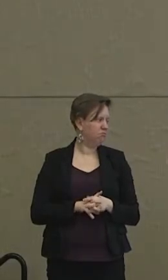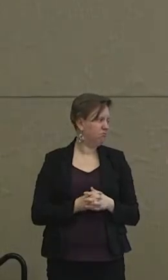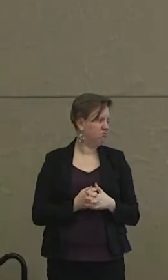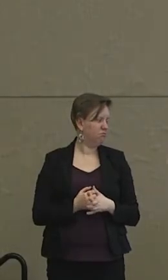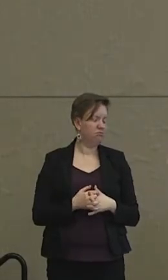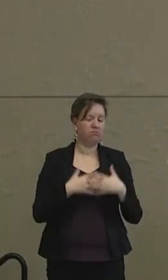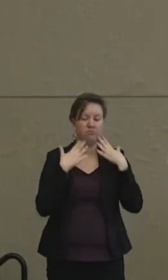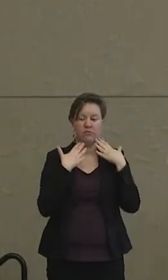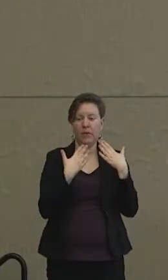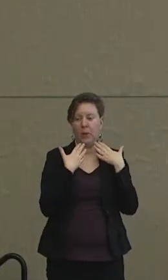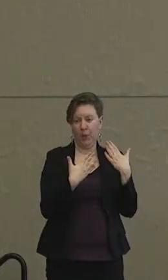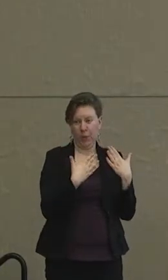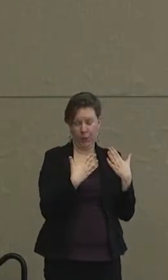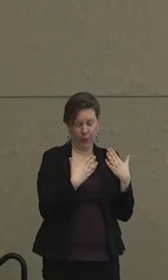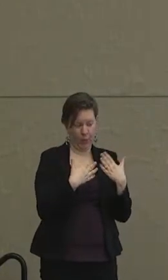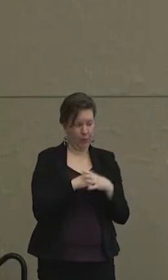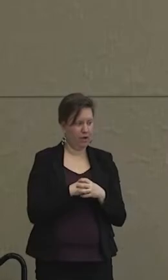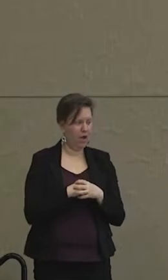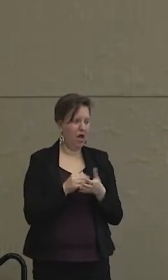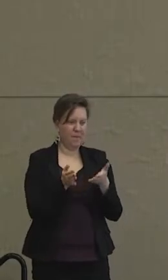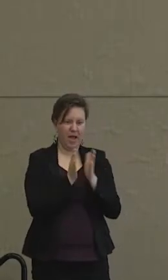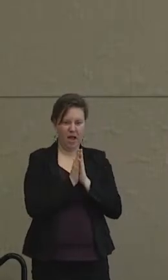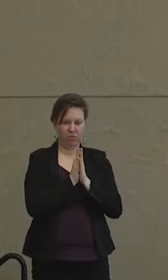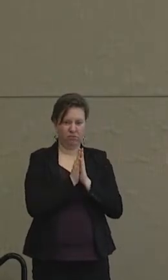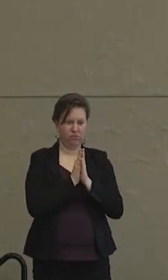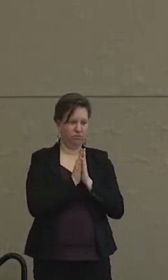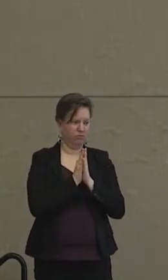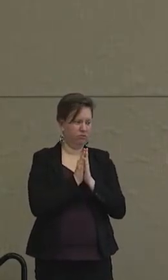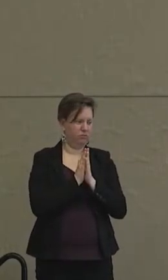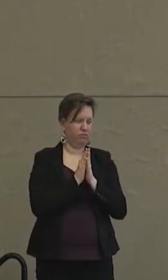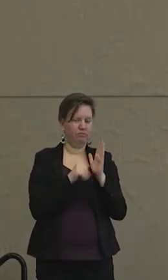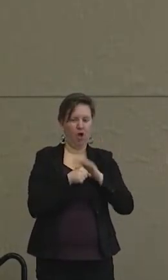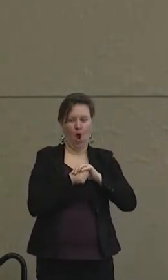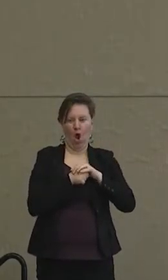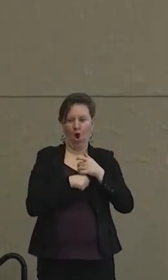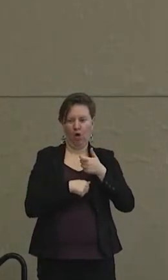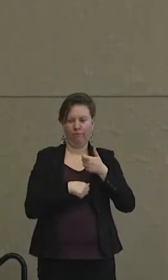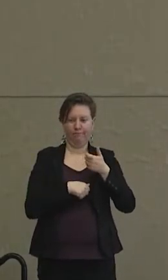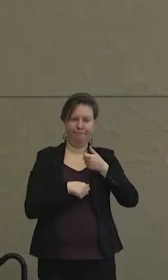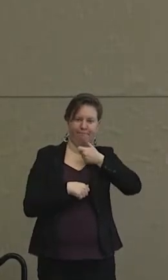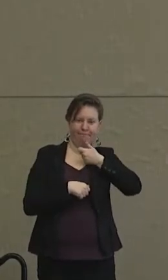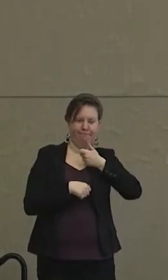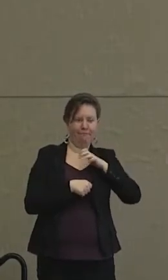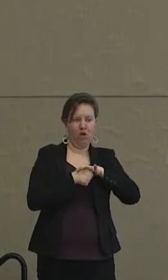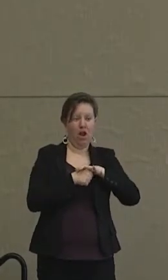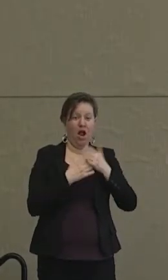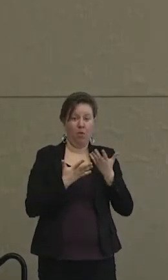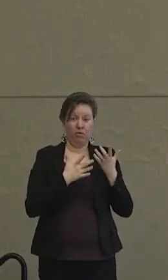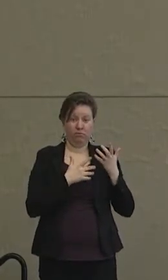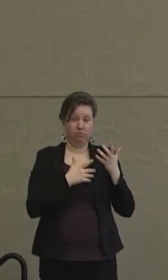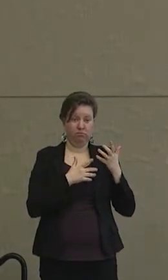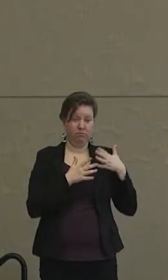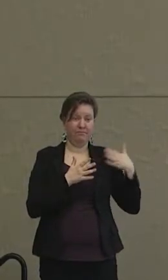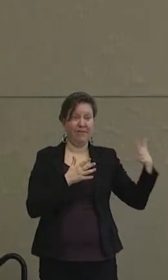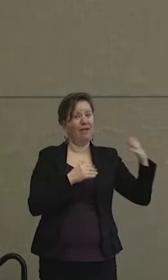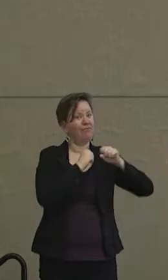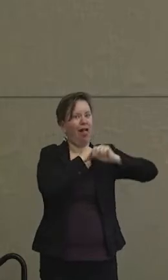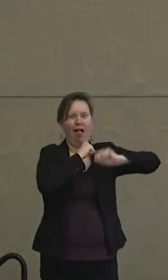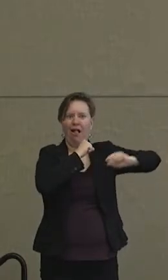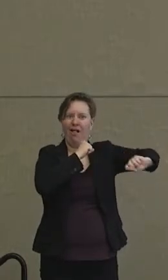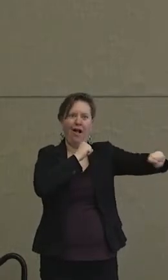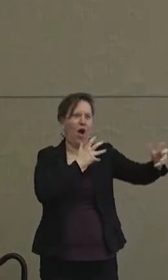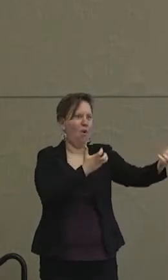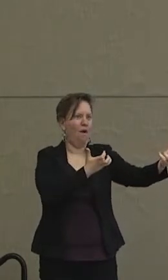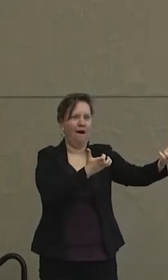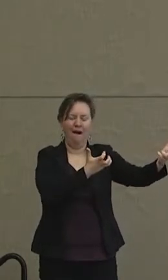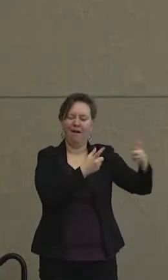Thank you. I'm going to ask you all to turn your mics on now. Well, so I wanted each one of you to go on forever